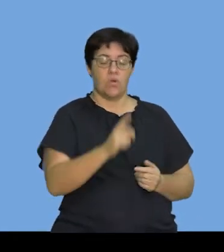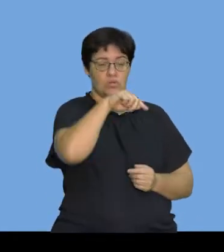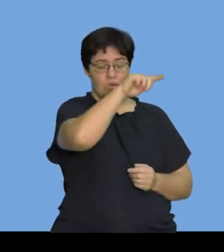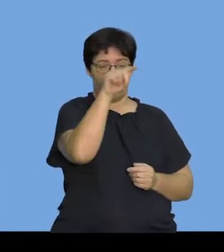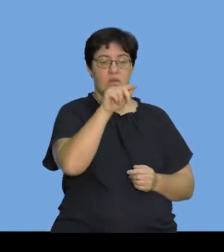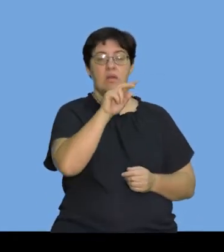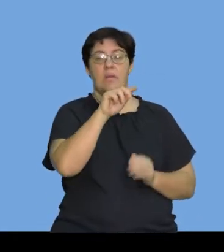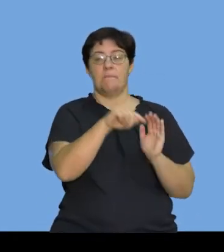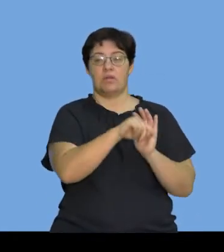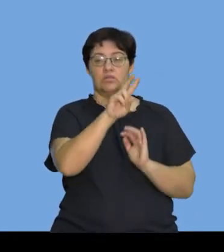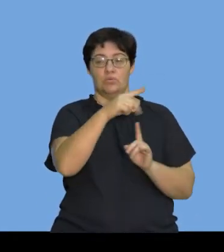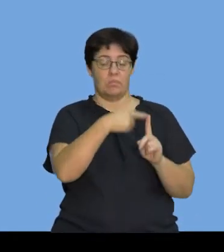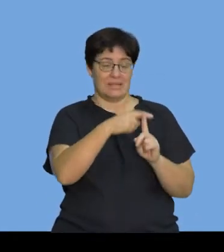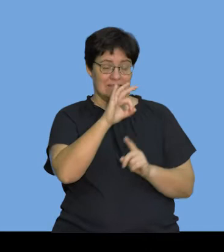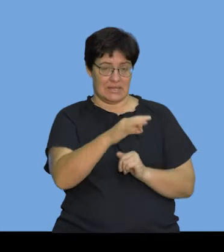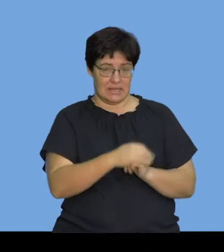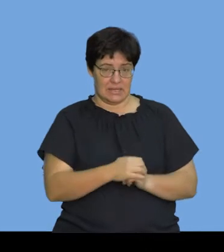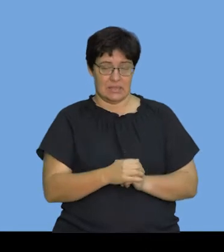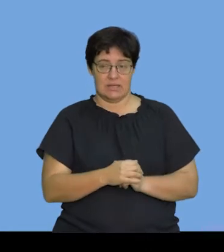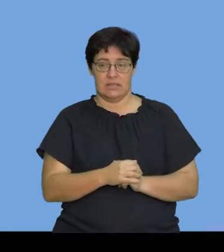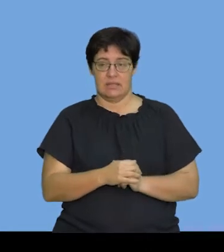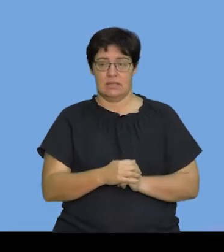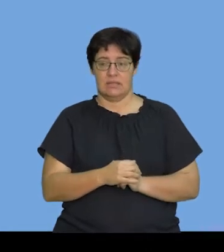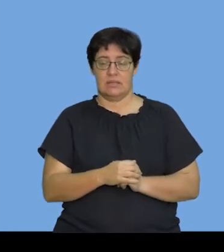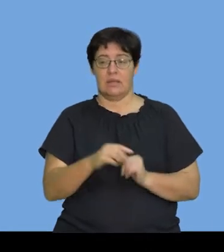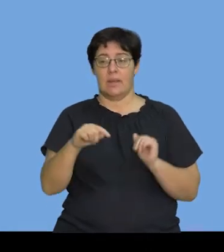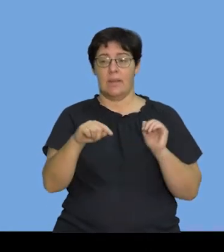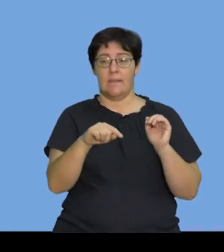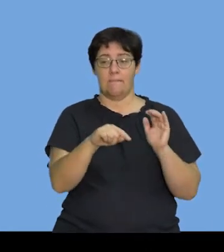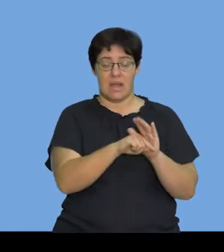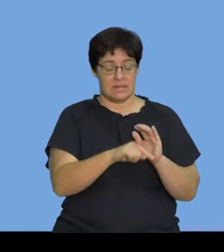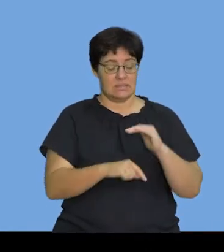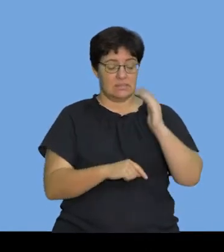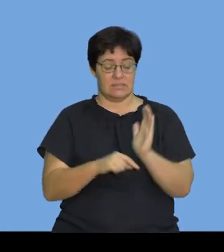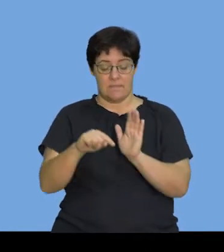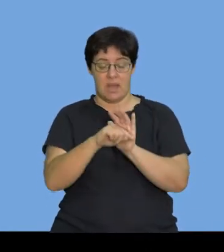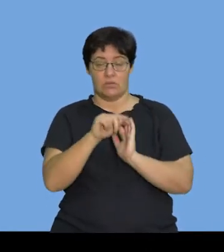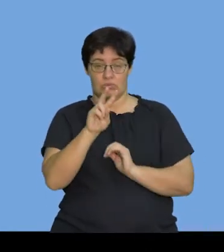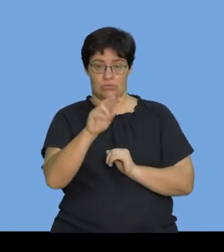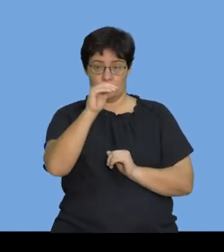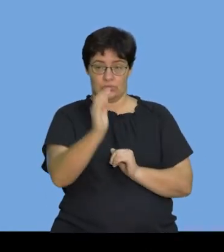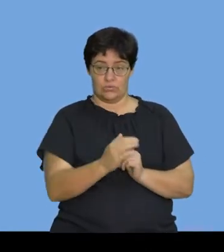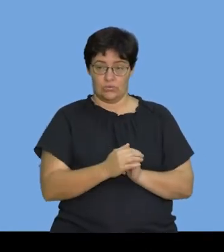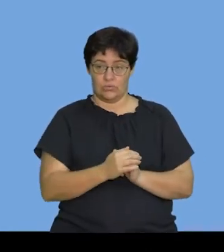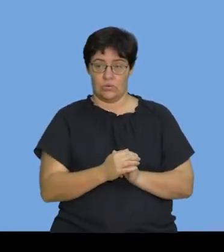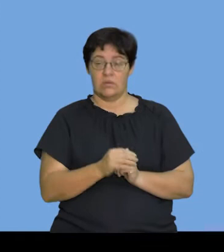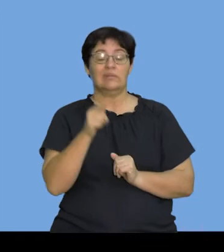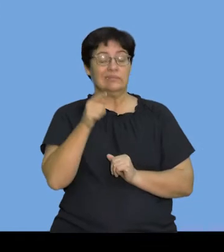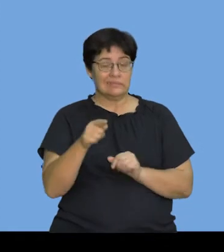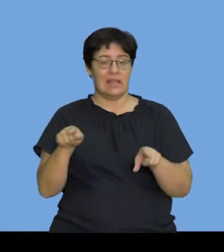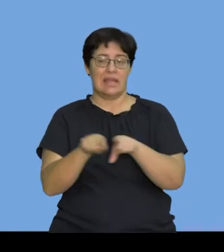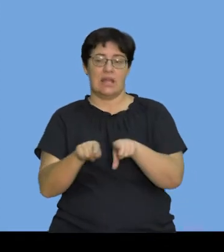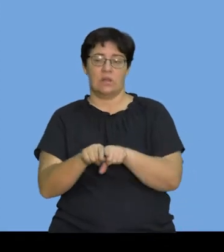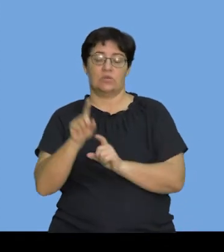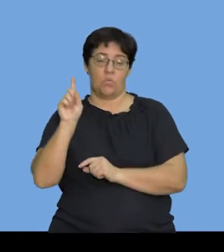plus 3 minus 2, right? And this must be equal to 1. If